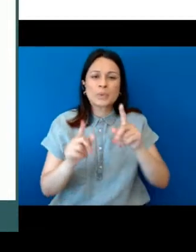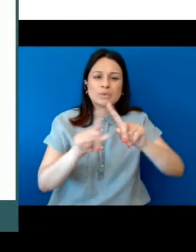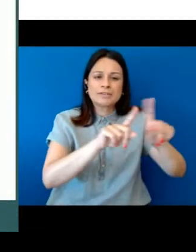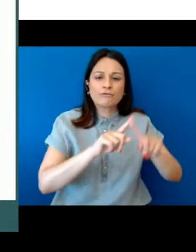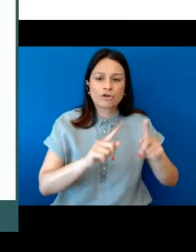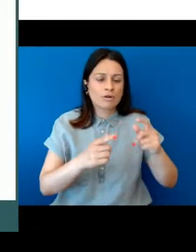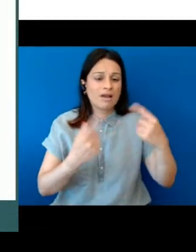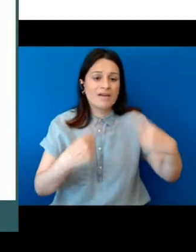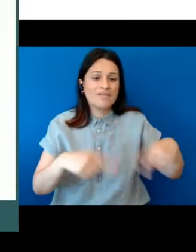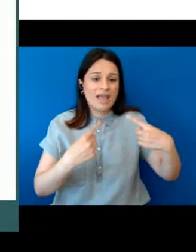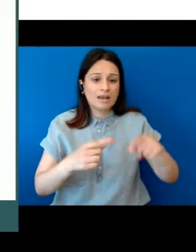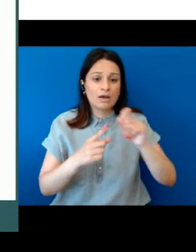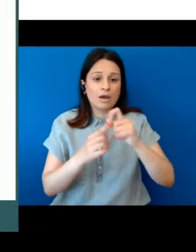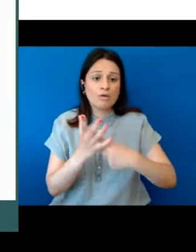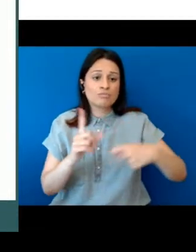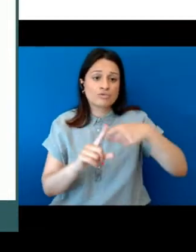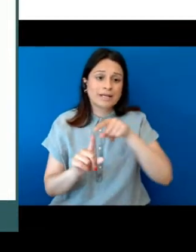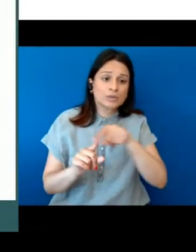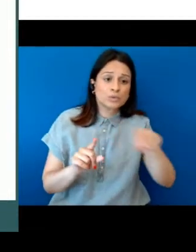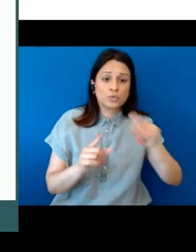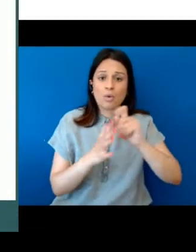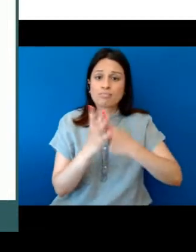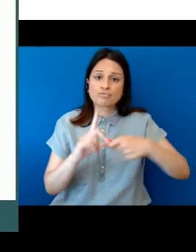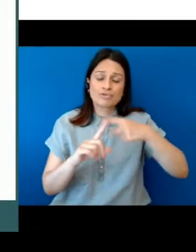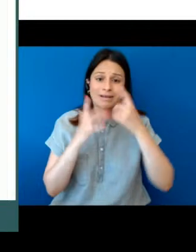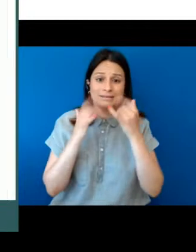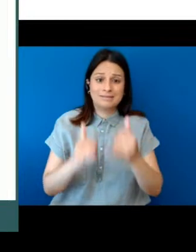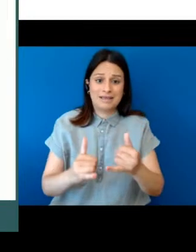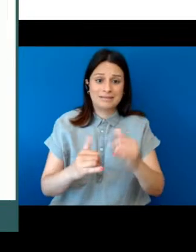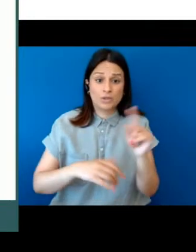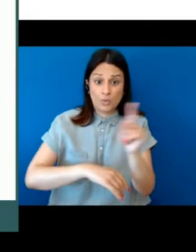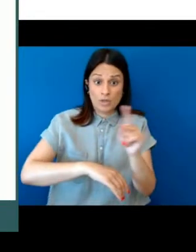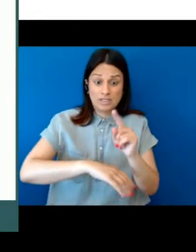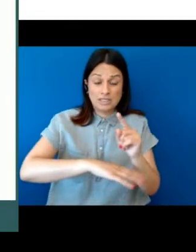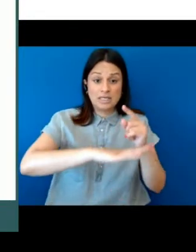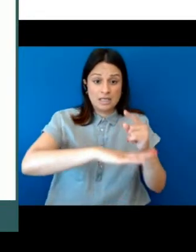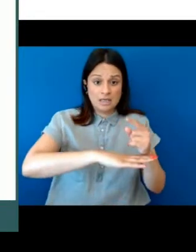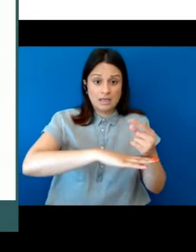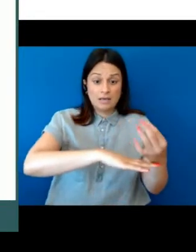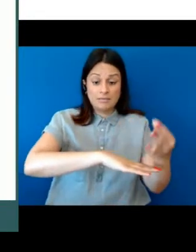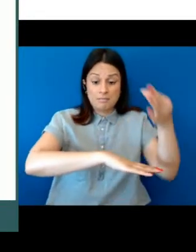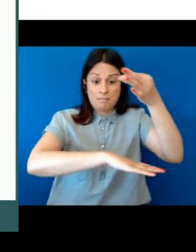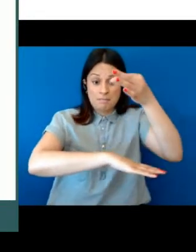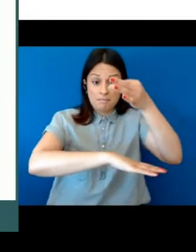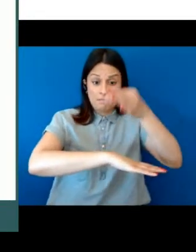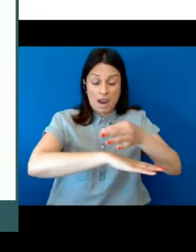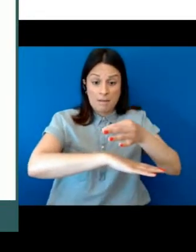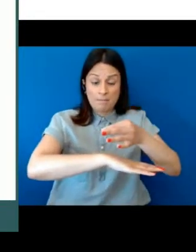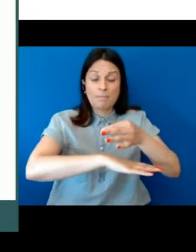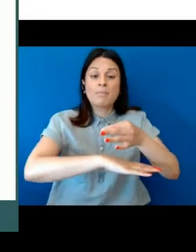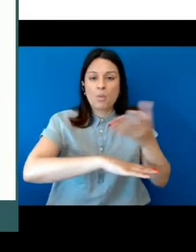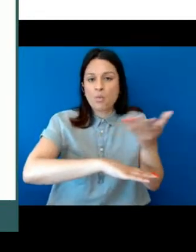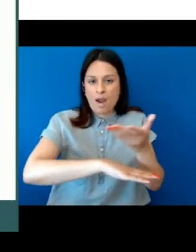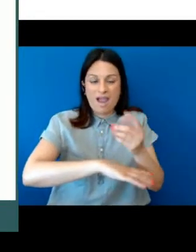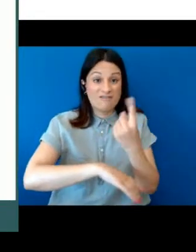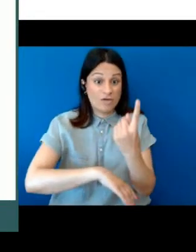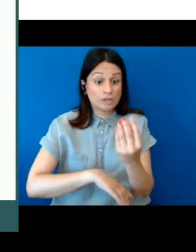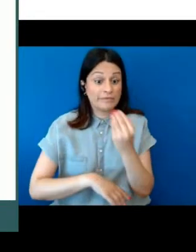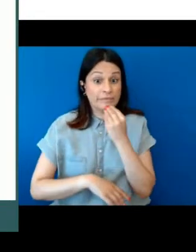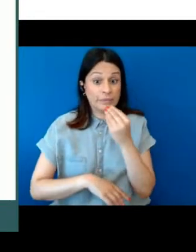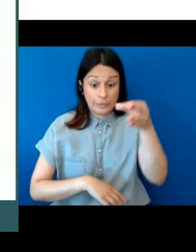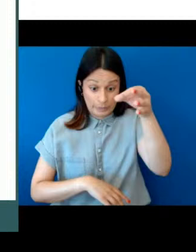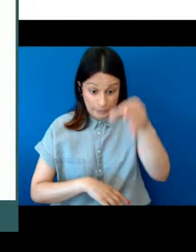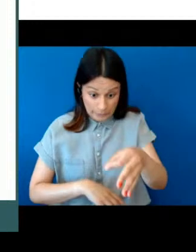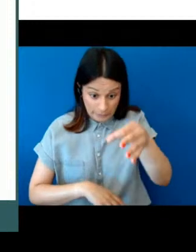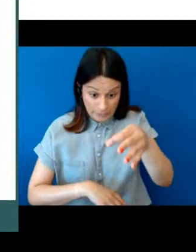prick-to-prick testing, where you place the small lancet into the food and then directly onto